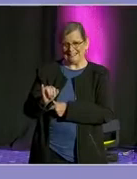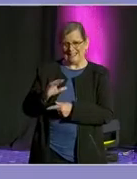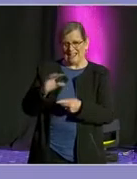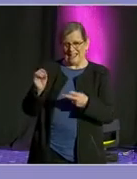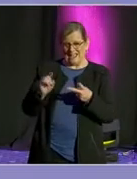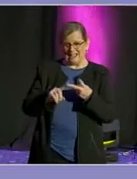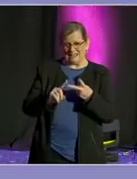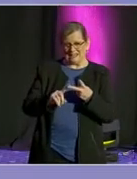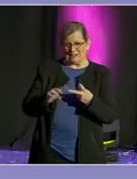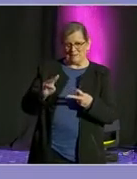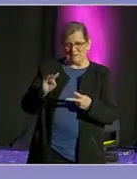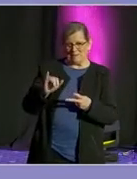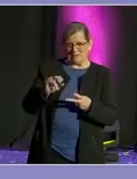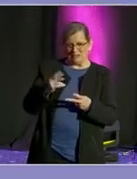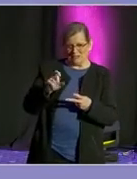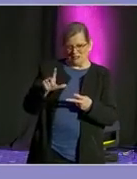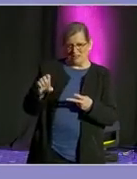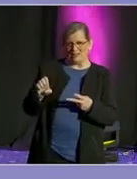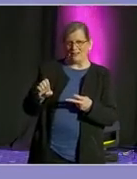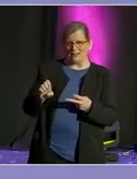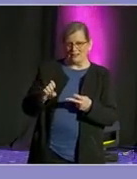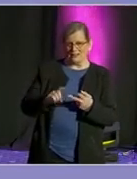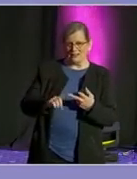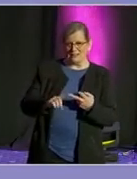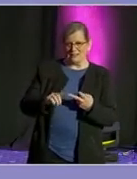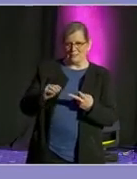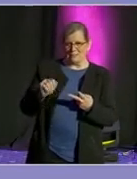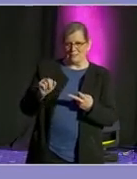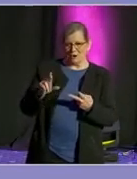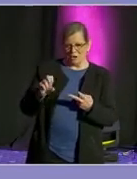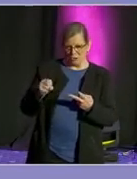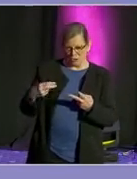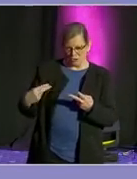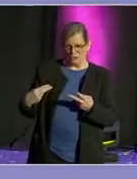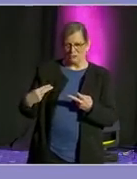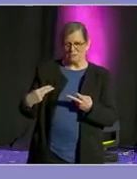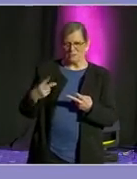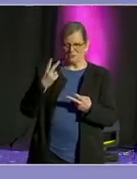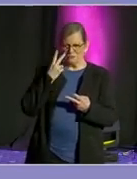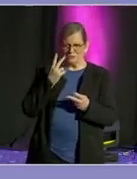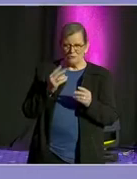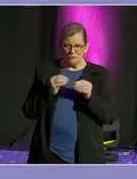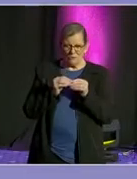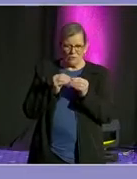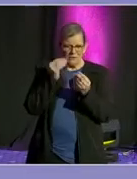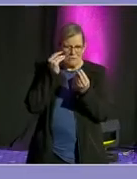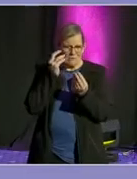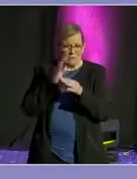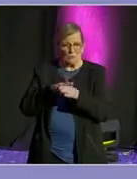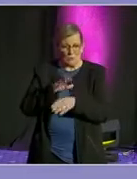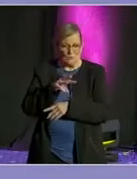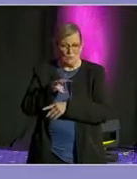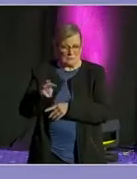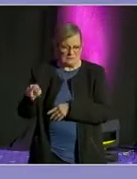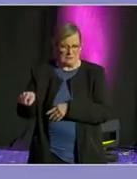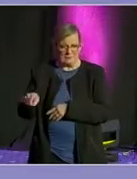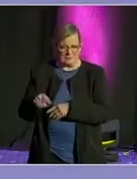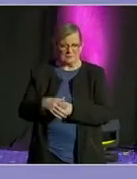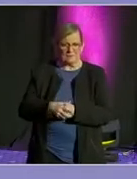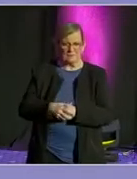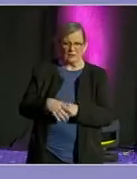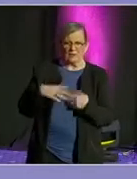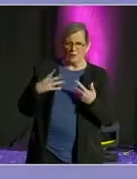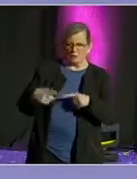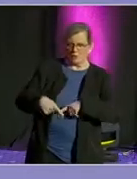website. As we celebrate the National Cherry Blossom Festival and the beautiful cherry trees, we need to pause and